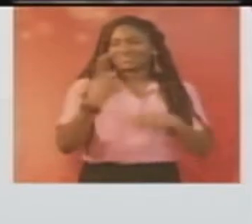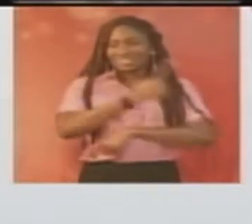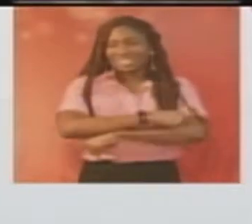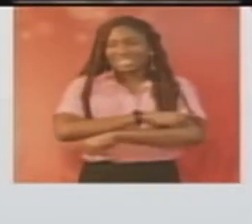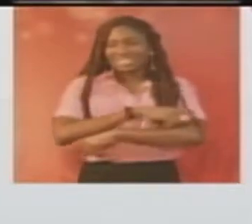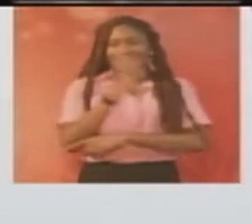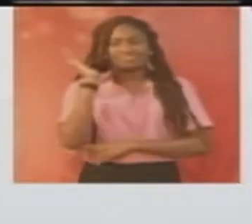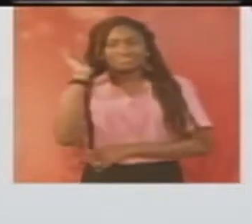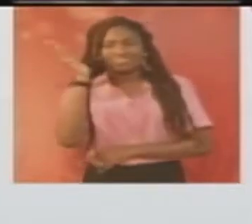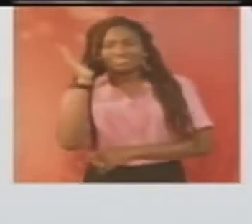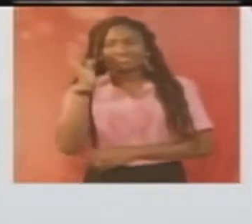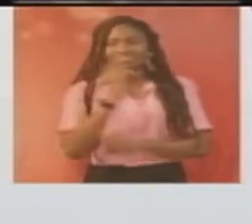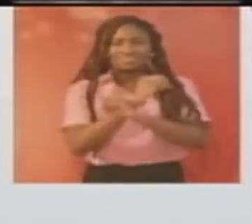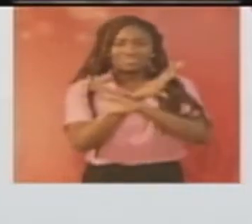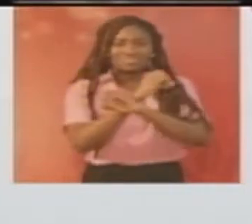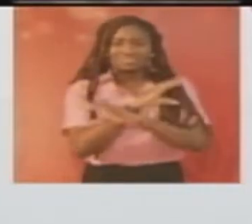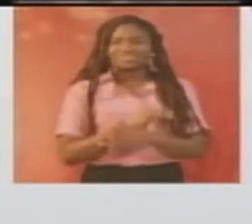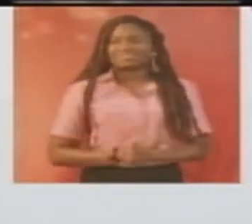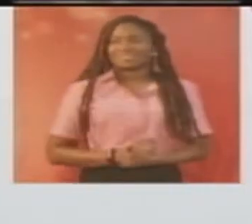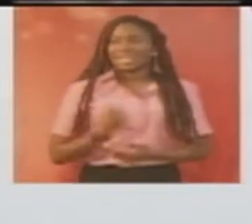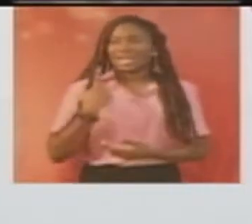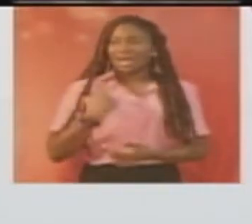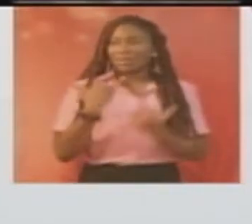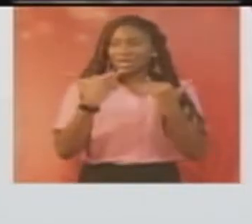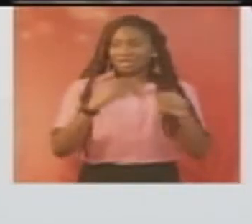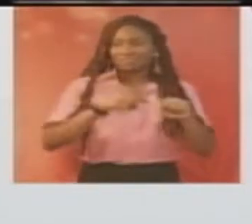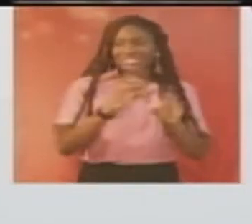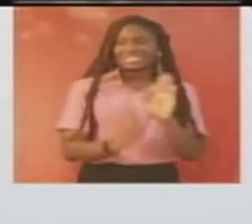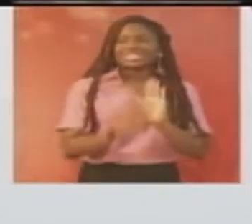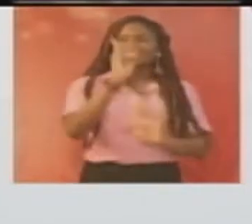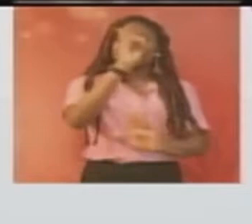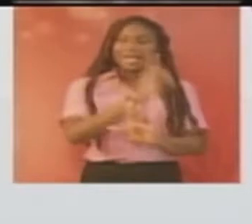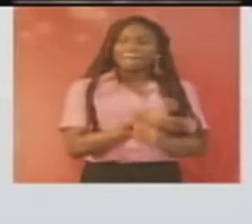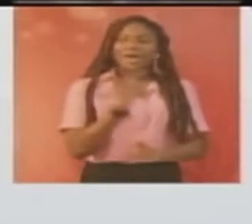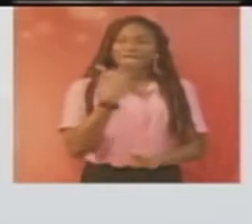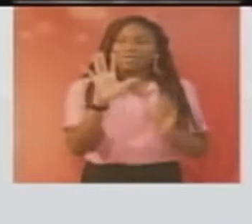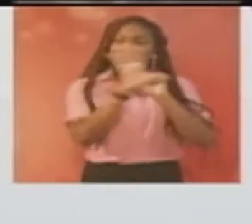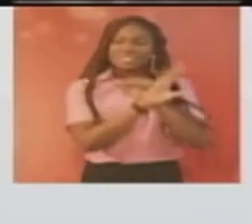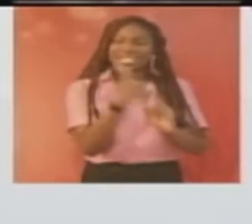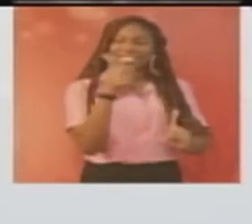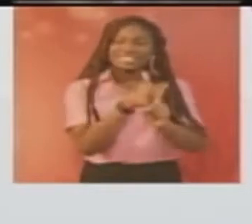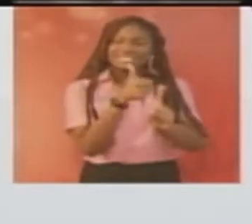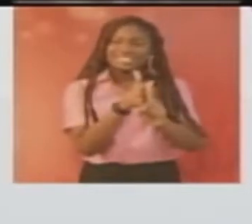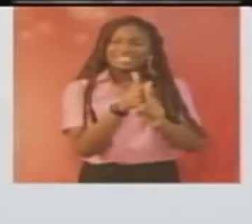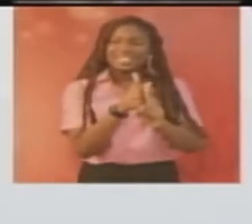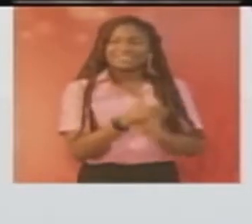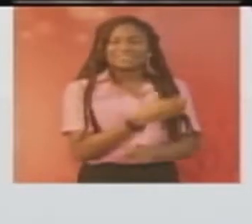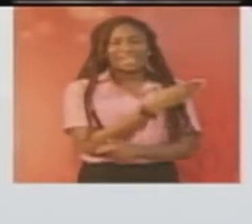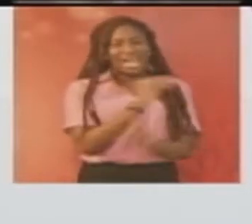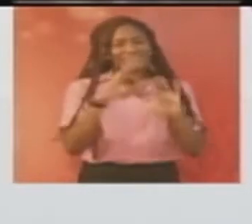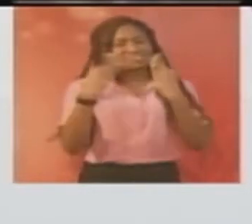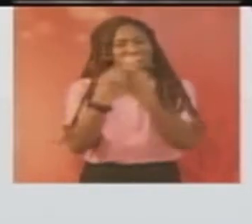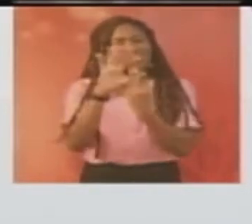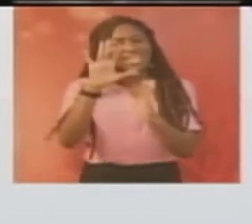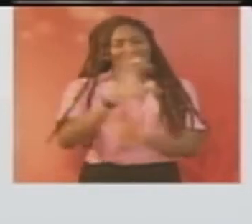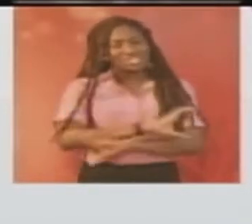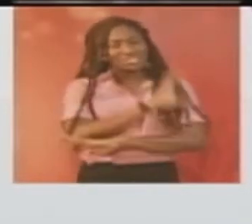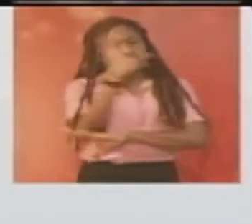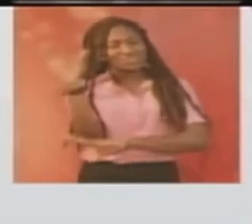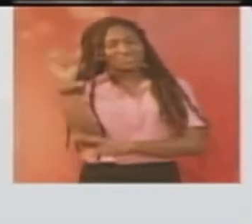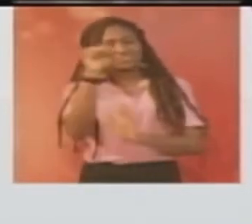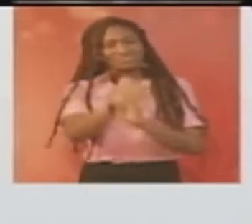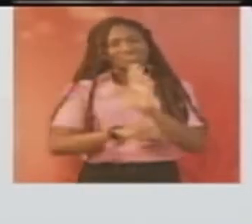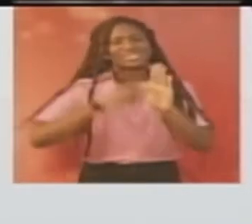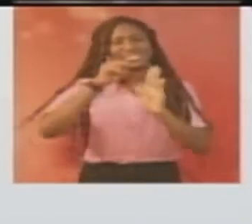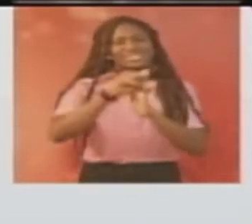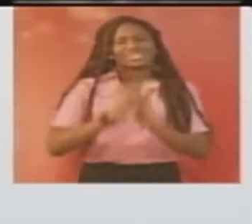of today's media conference. As we enter the month of December, we ask that you please protect yourself and your loved ones